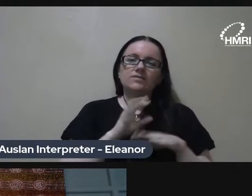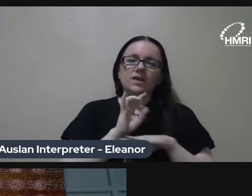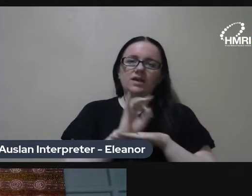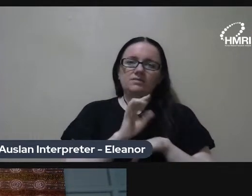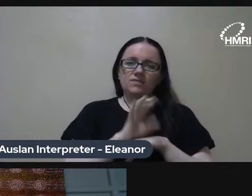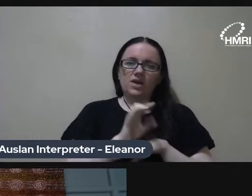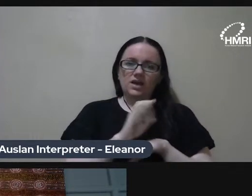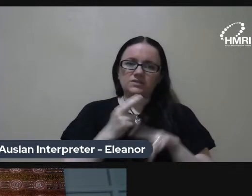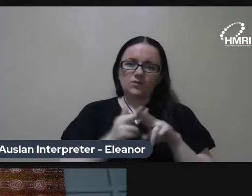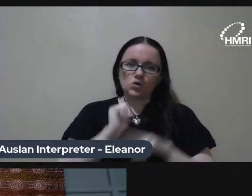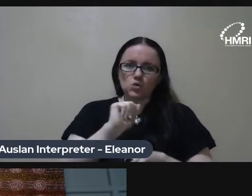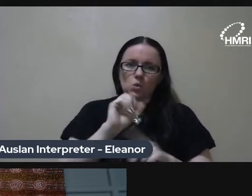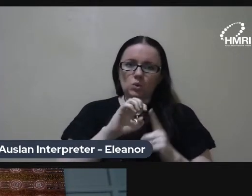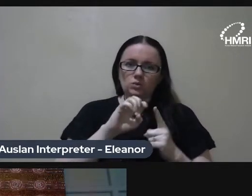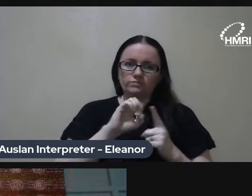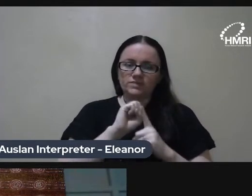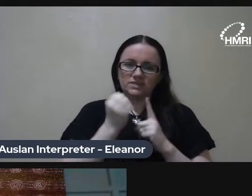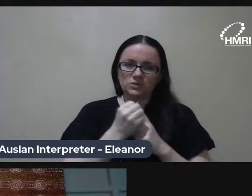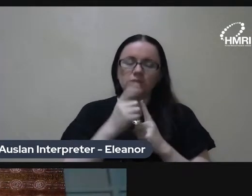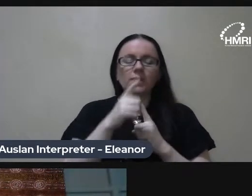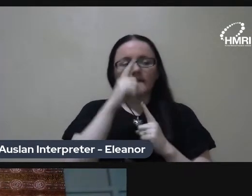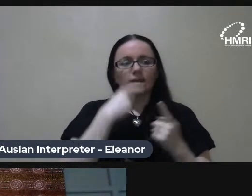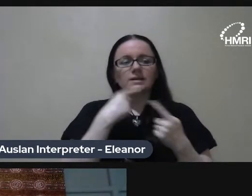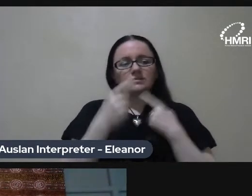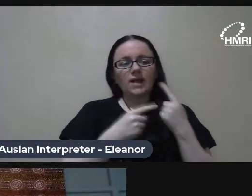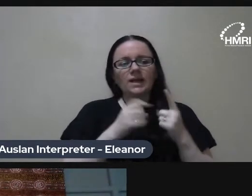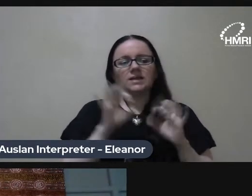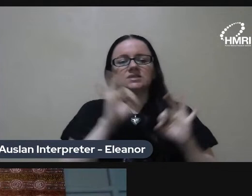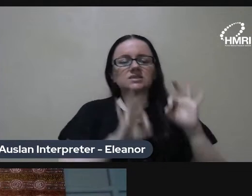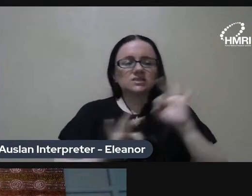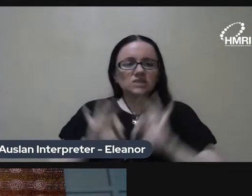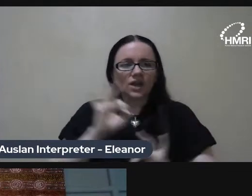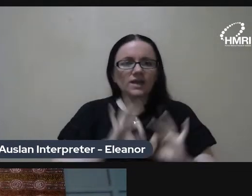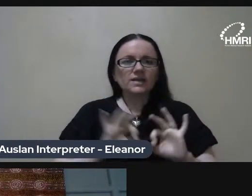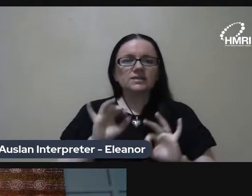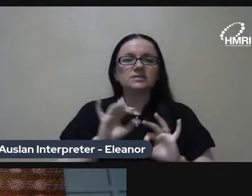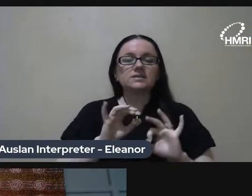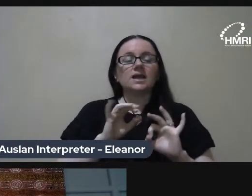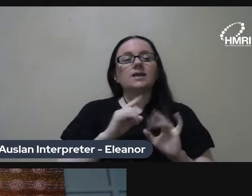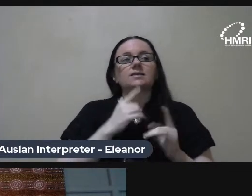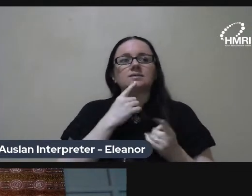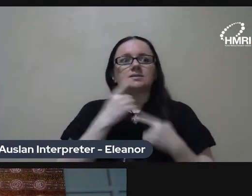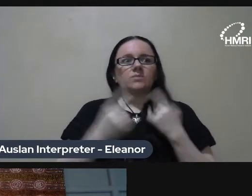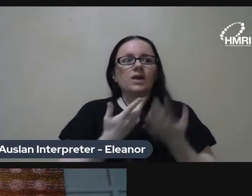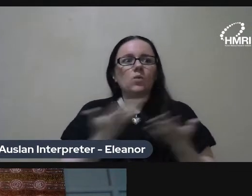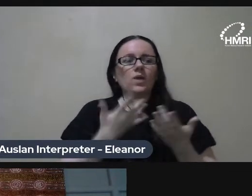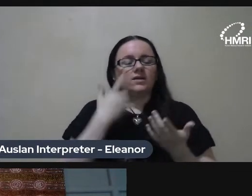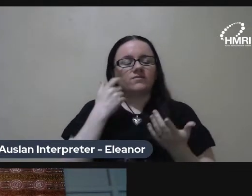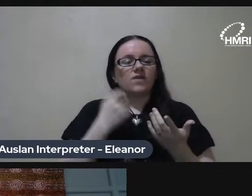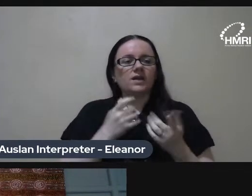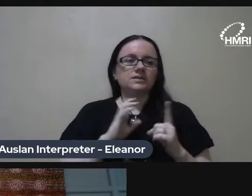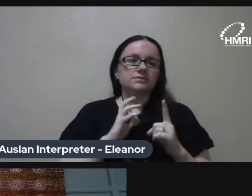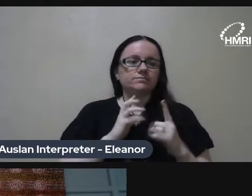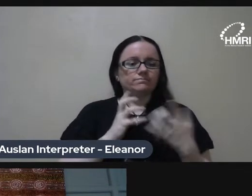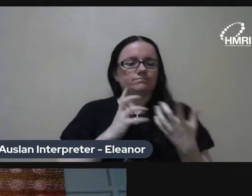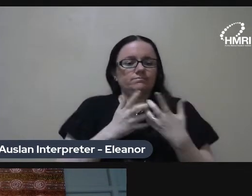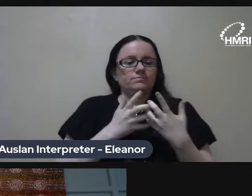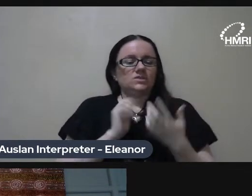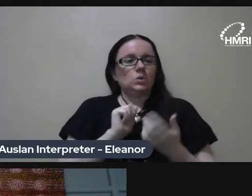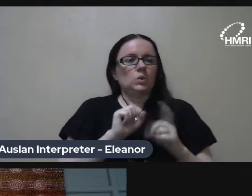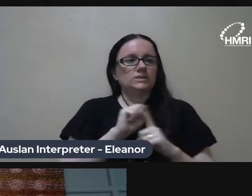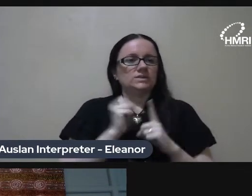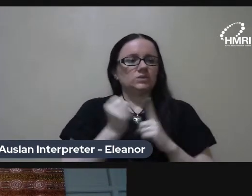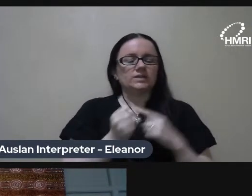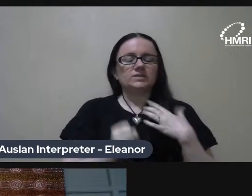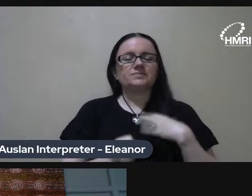you about what the science says and help you navigate to personal medical advice if you need it. Julie, it's wonderful